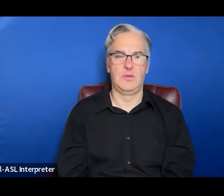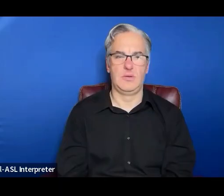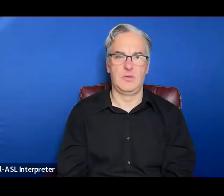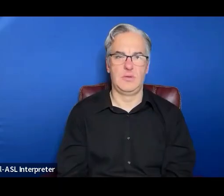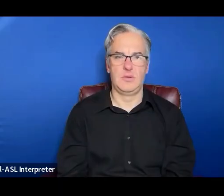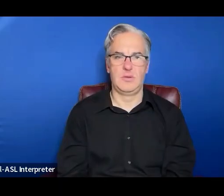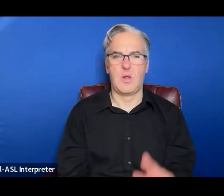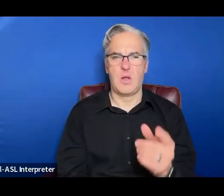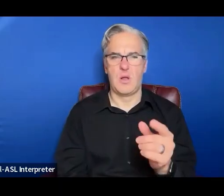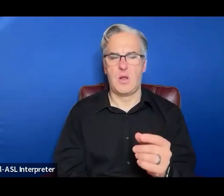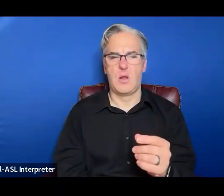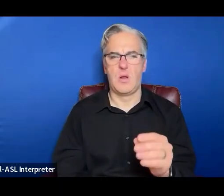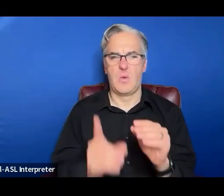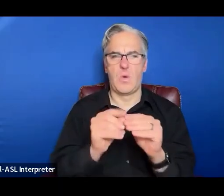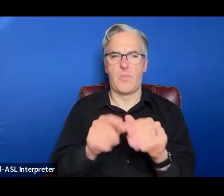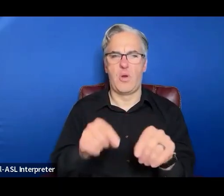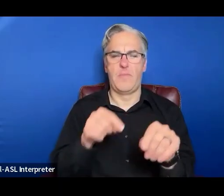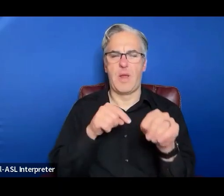back one more.